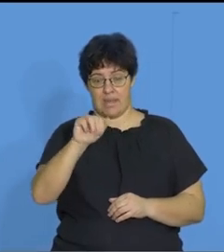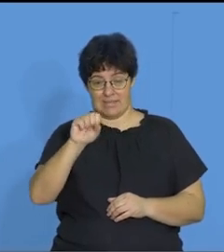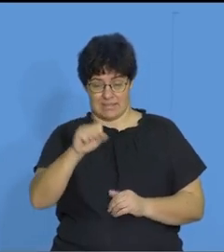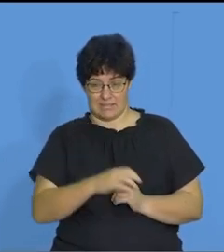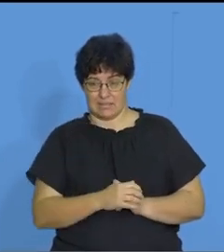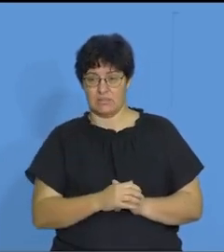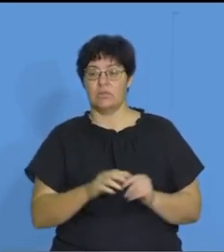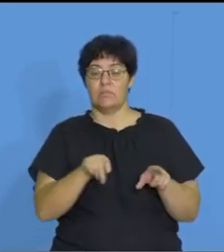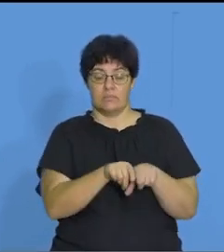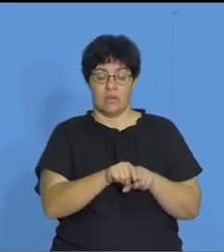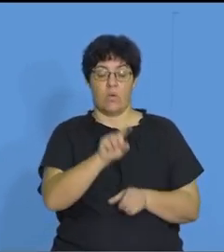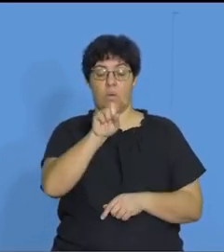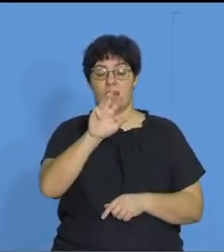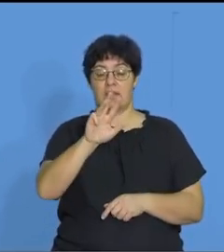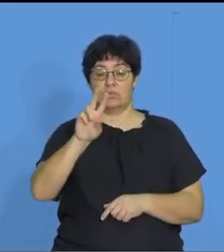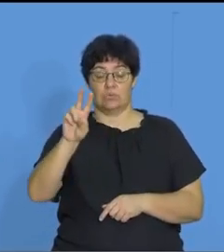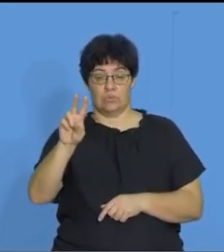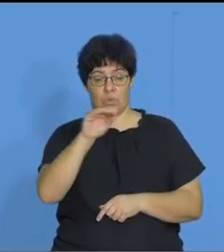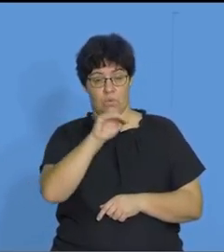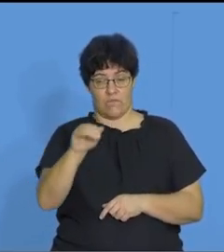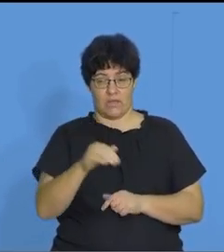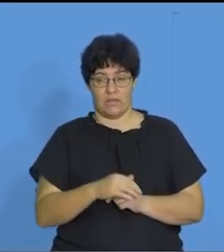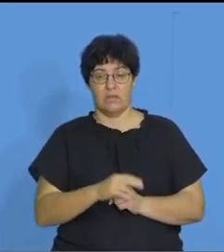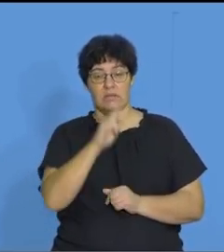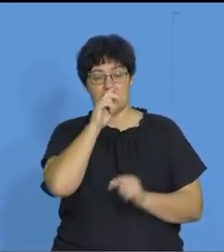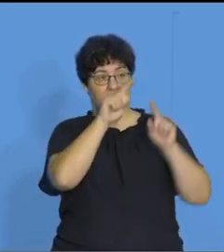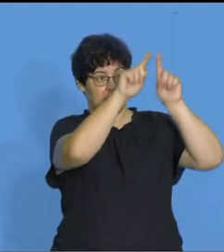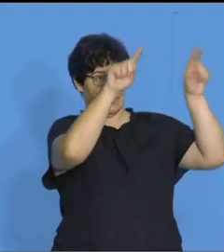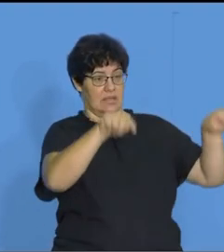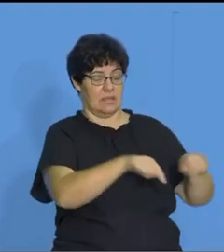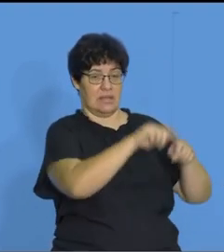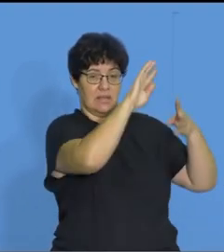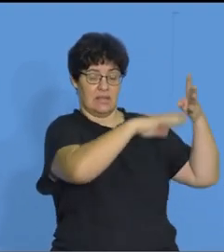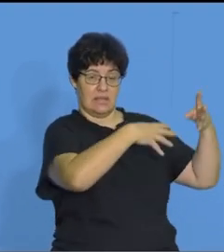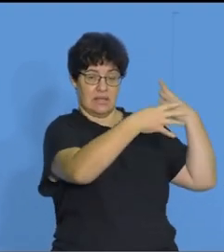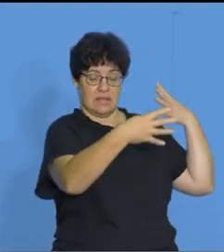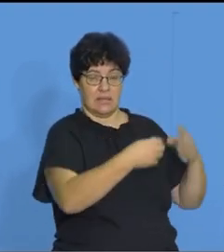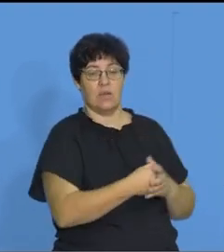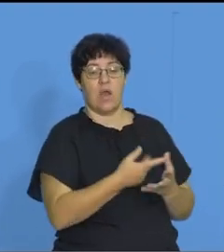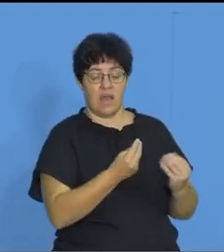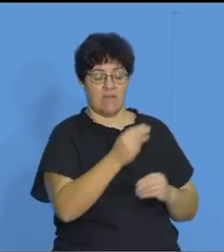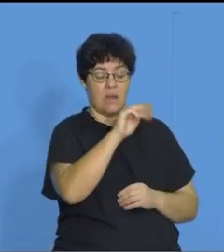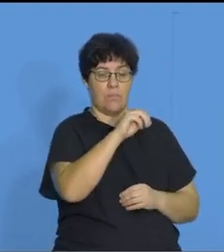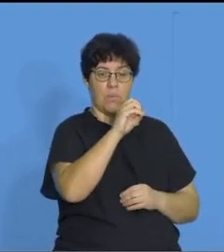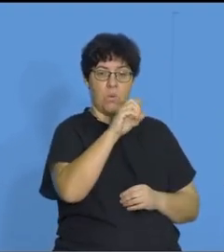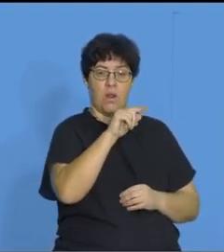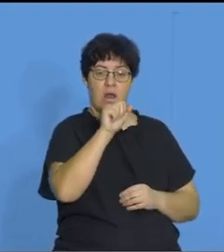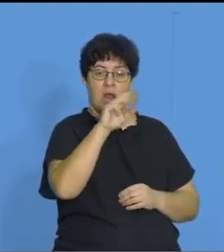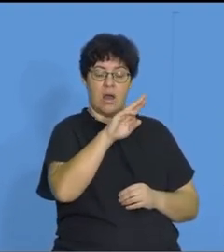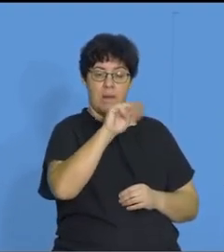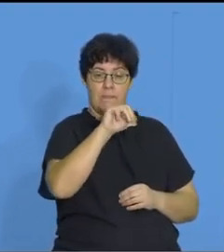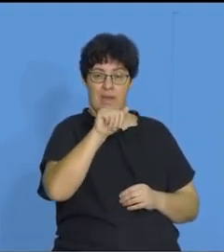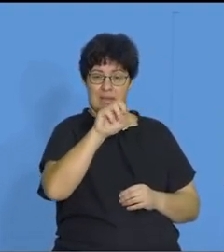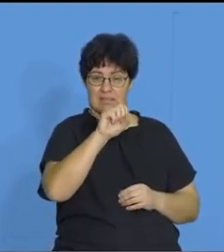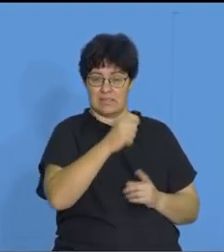That's 192 grams. Now, if we go to our periodic table and try to get the molar mass of sulfur dioxide,